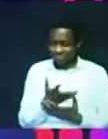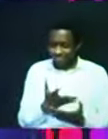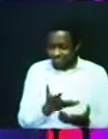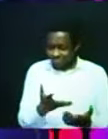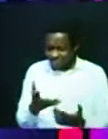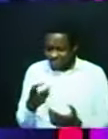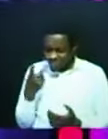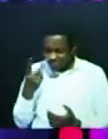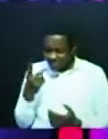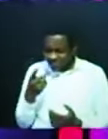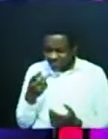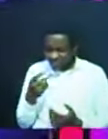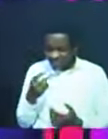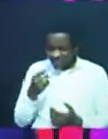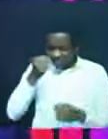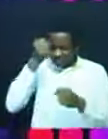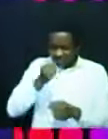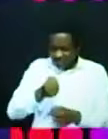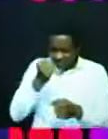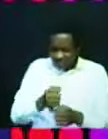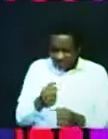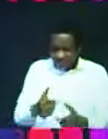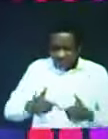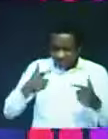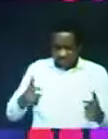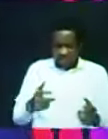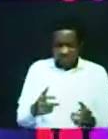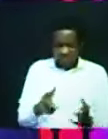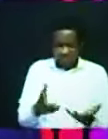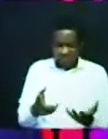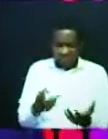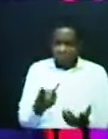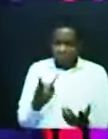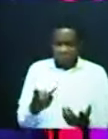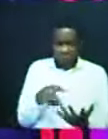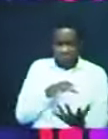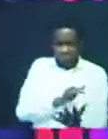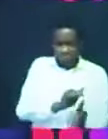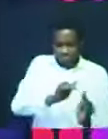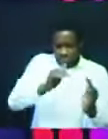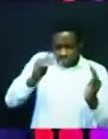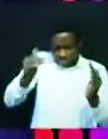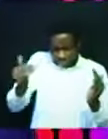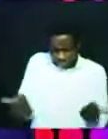balls. So I said, "Can you eat all?" Then he said, "Nyamianduma, wait me."